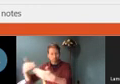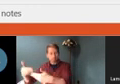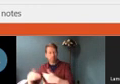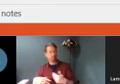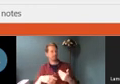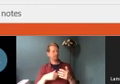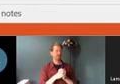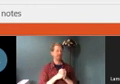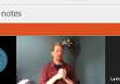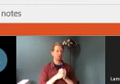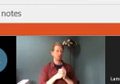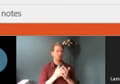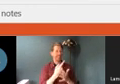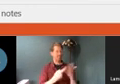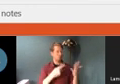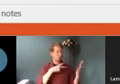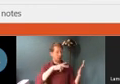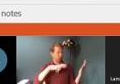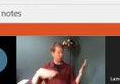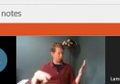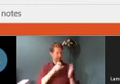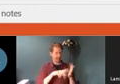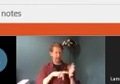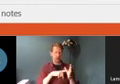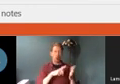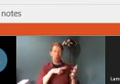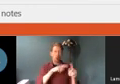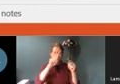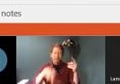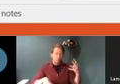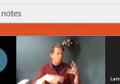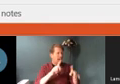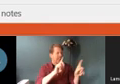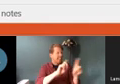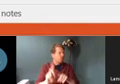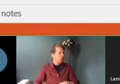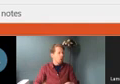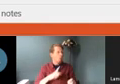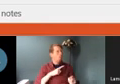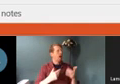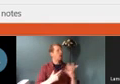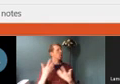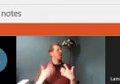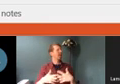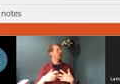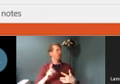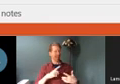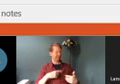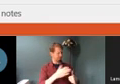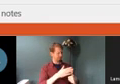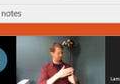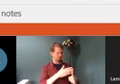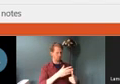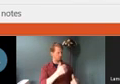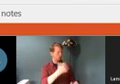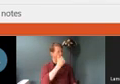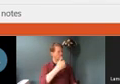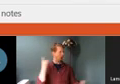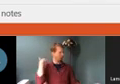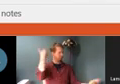markers. So the difference, why we want to do this and why we want to use these new technologies when we already have a very well